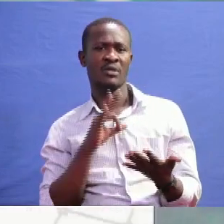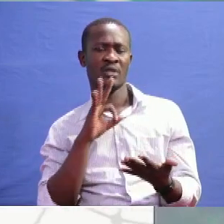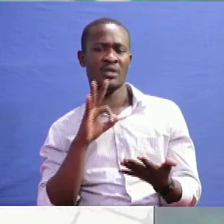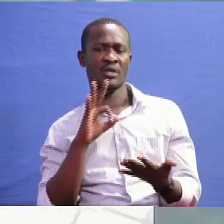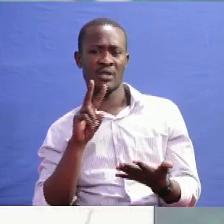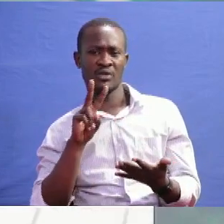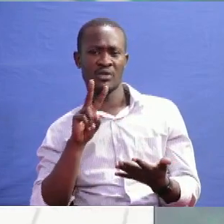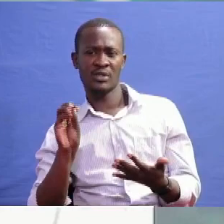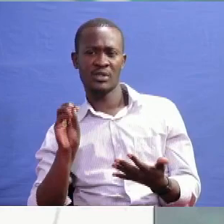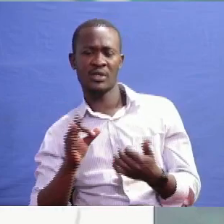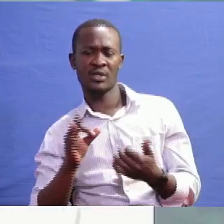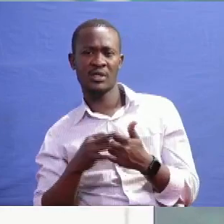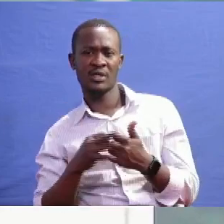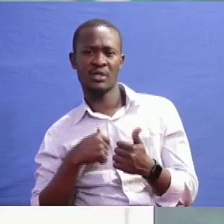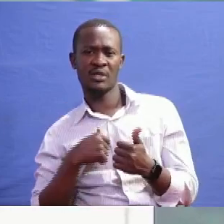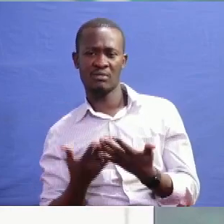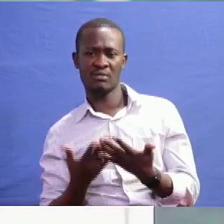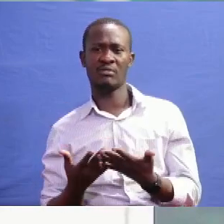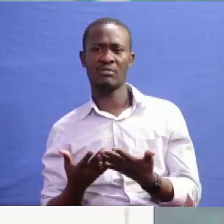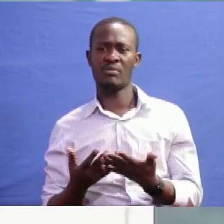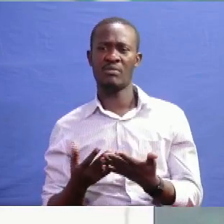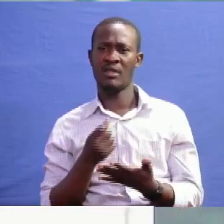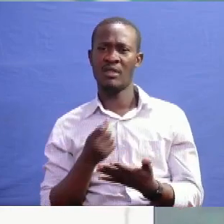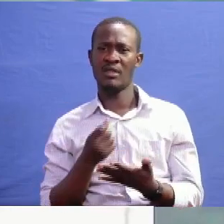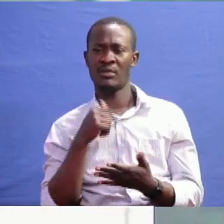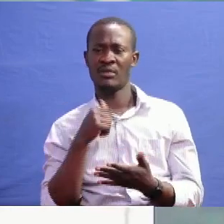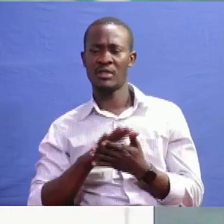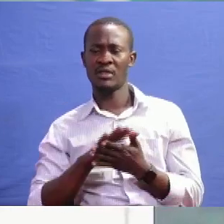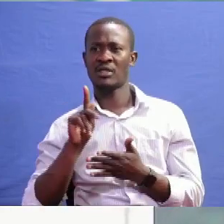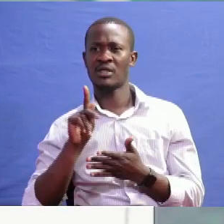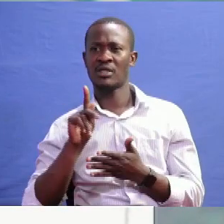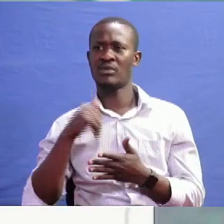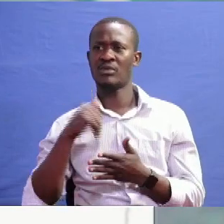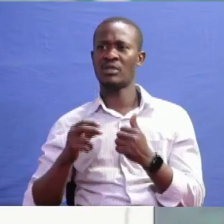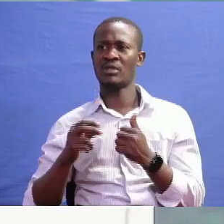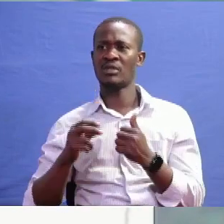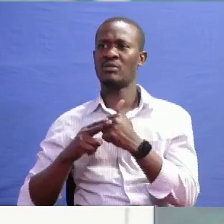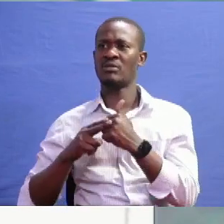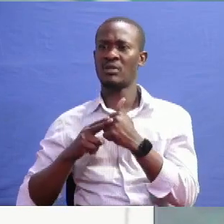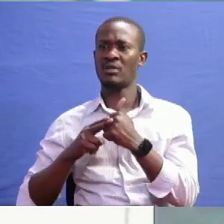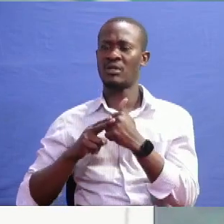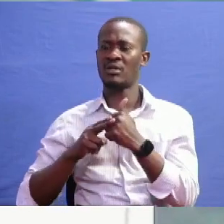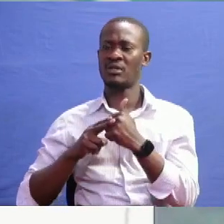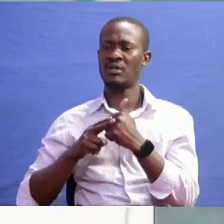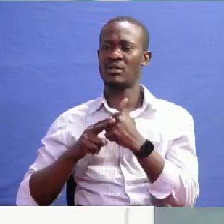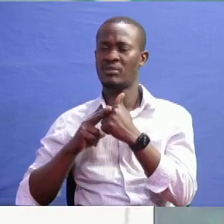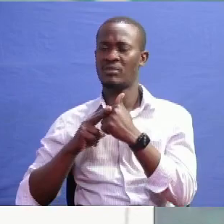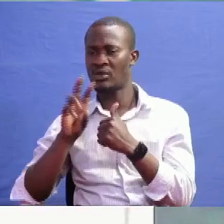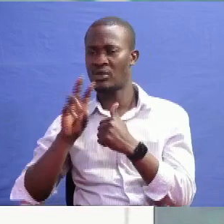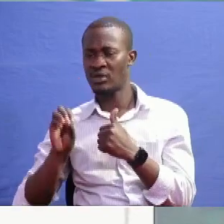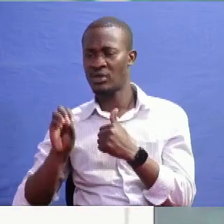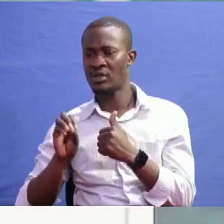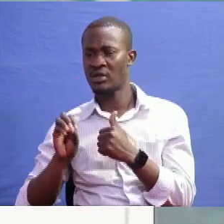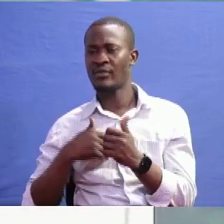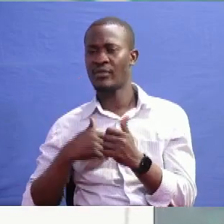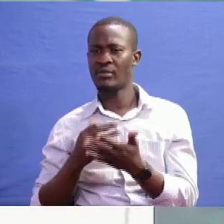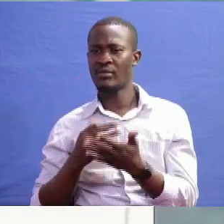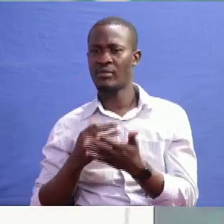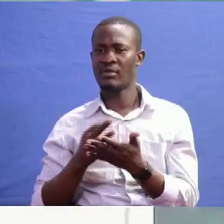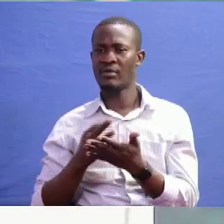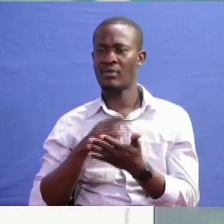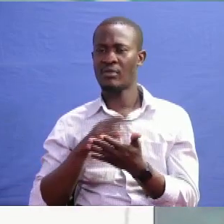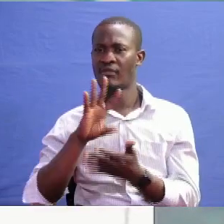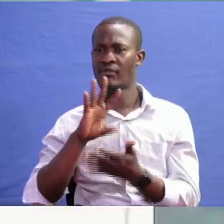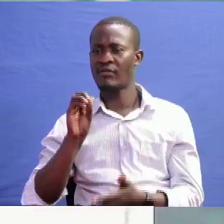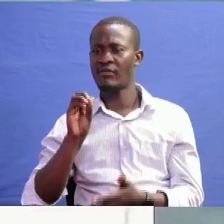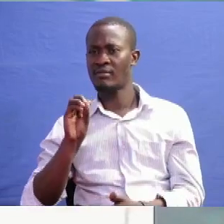328, and the cost of the medicine is here in KU is 720. So it means that the government was funding 50% of the